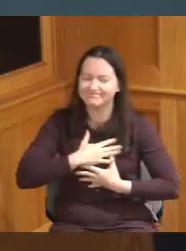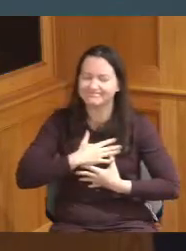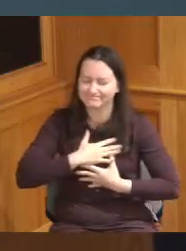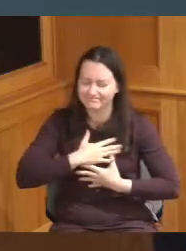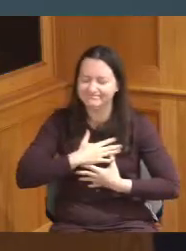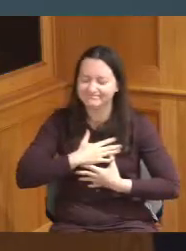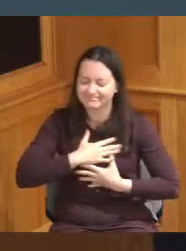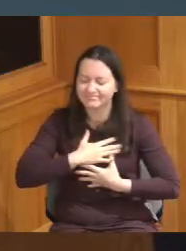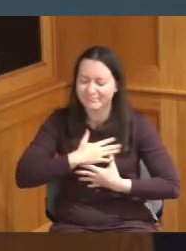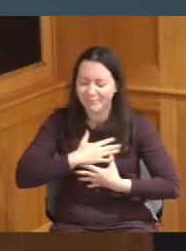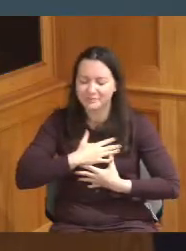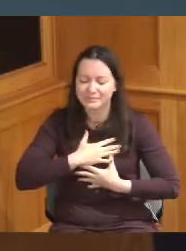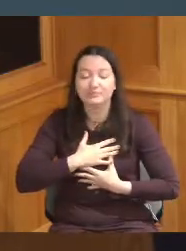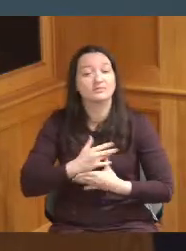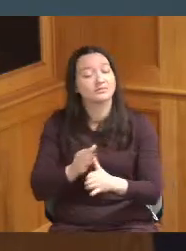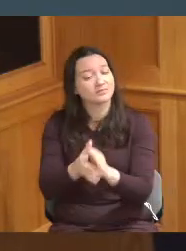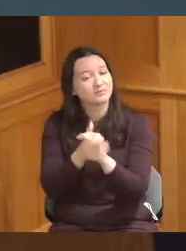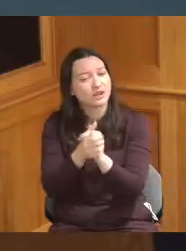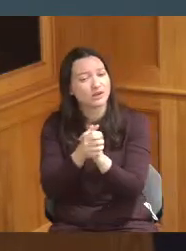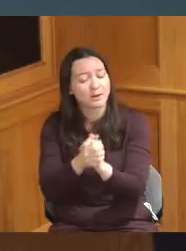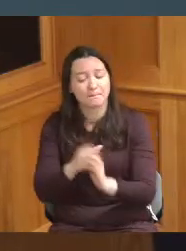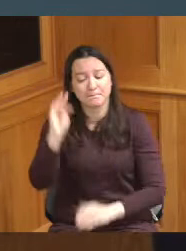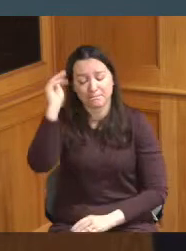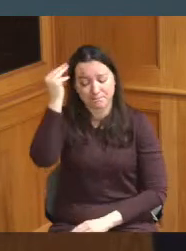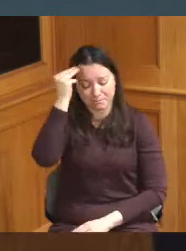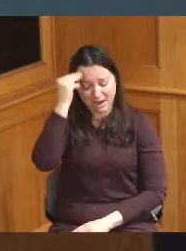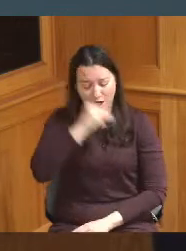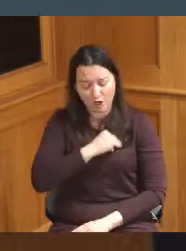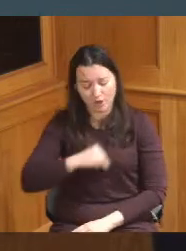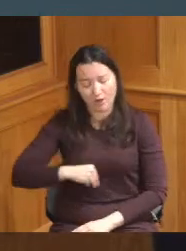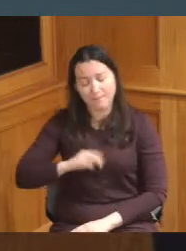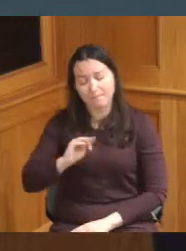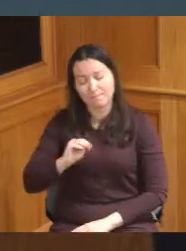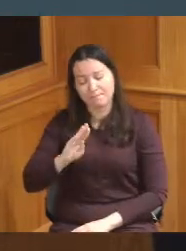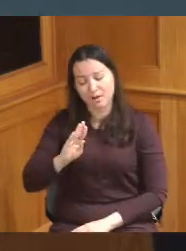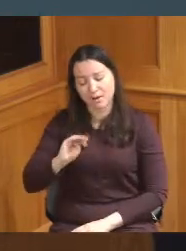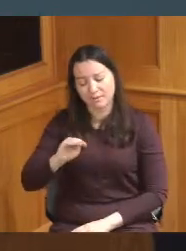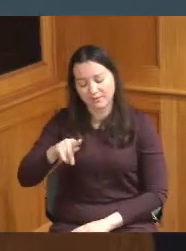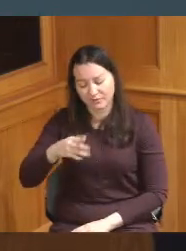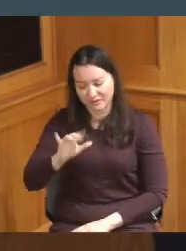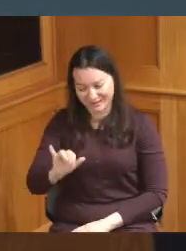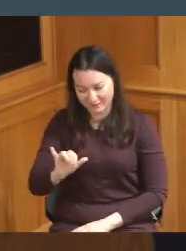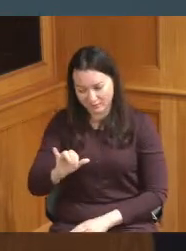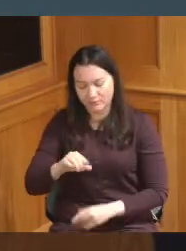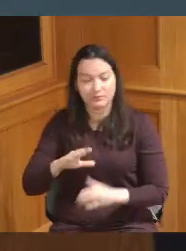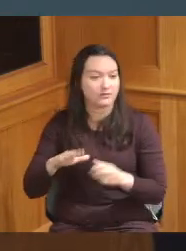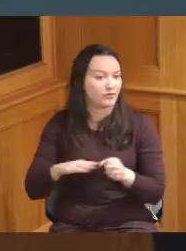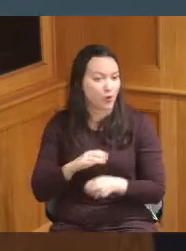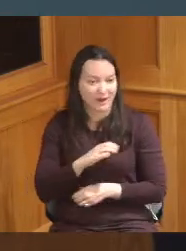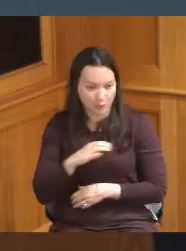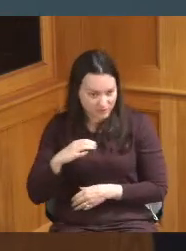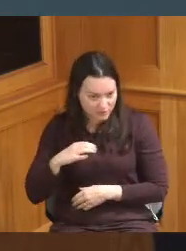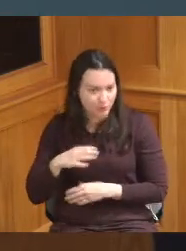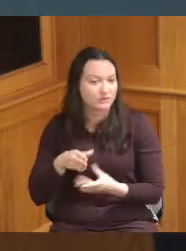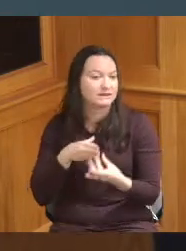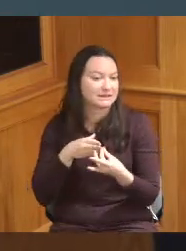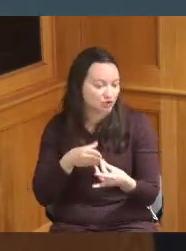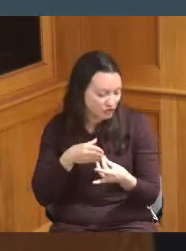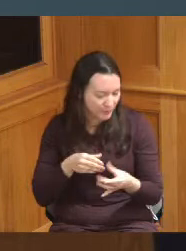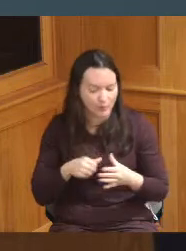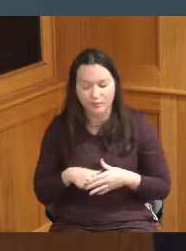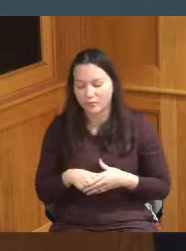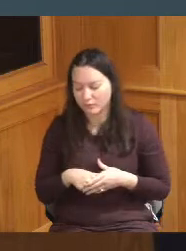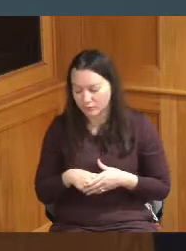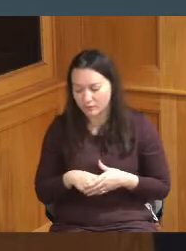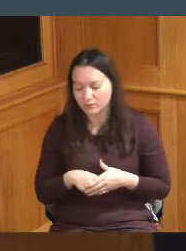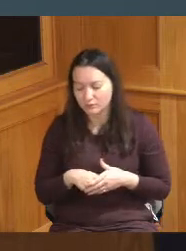emotion. So I want to congratulate Mayor Mumphrey and the entire council and their leadership